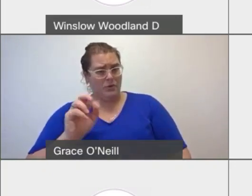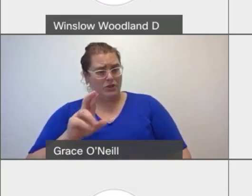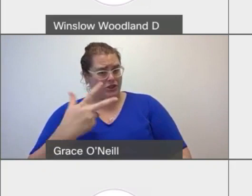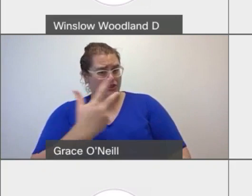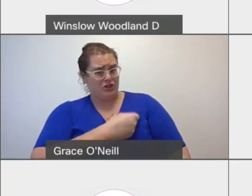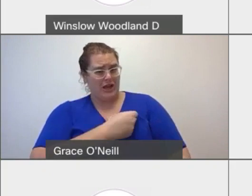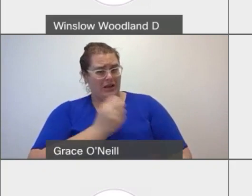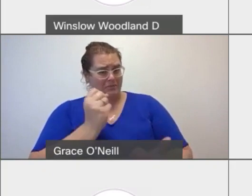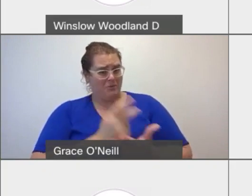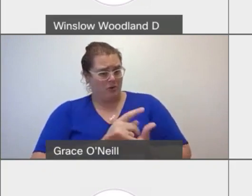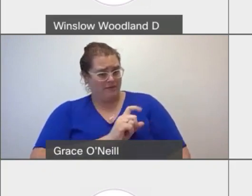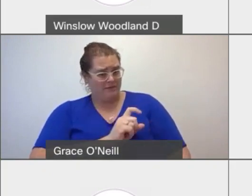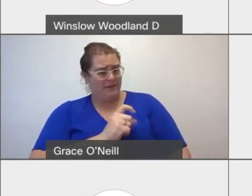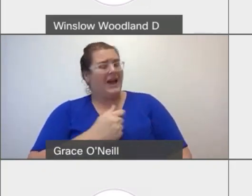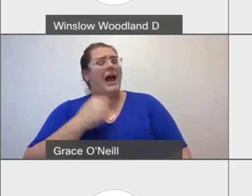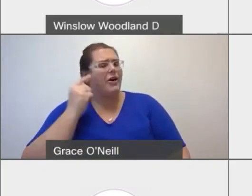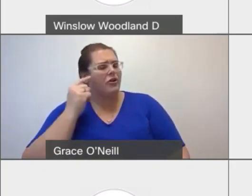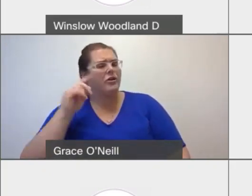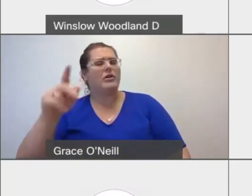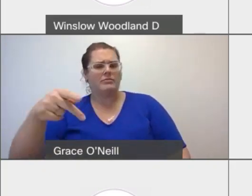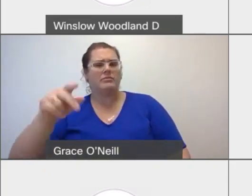only booster so far is the